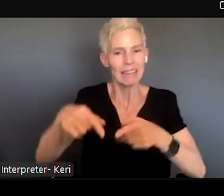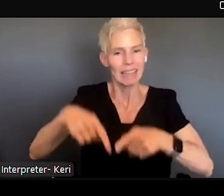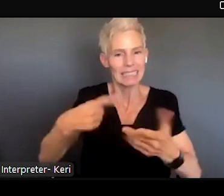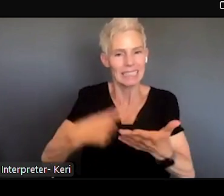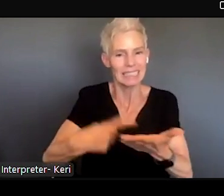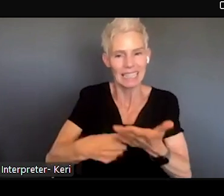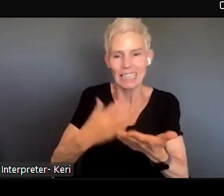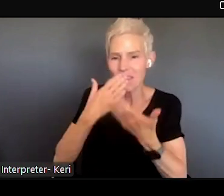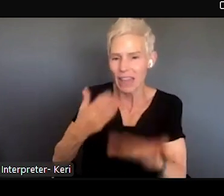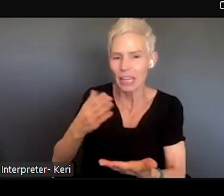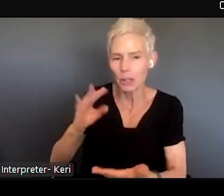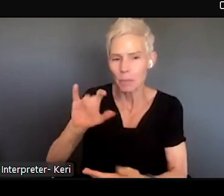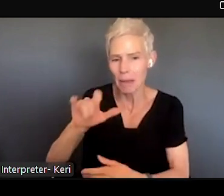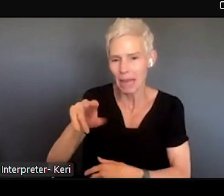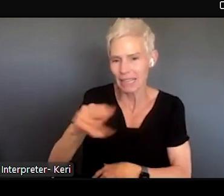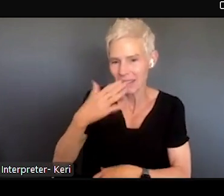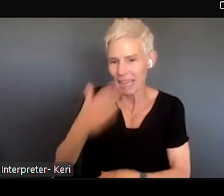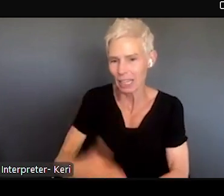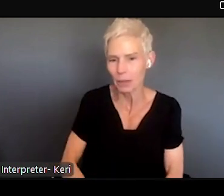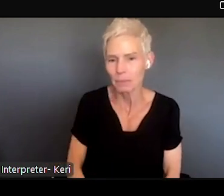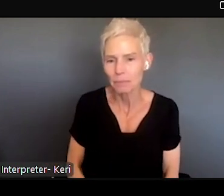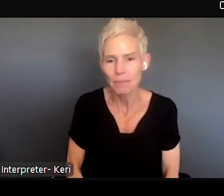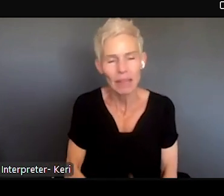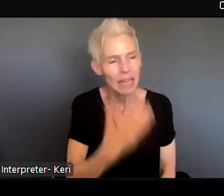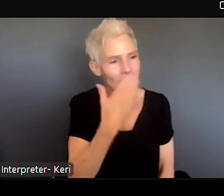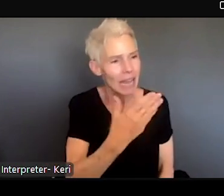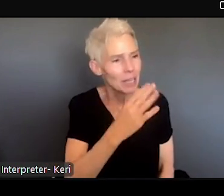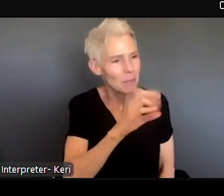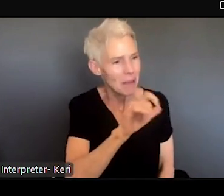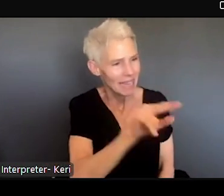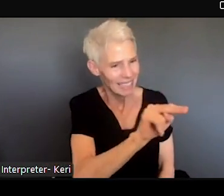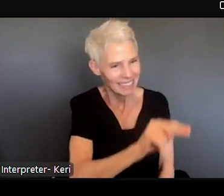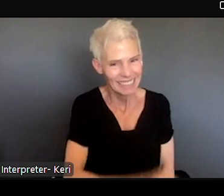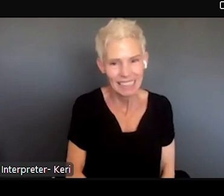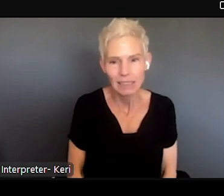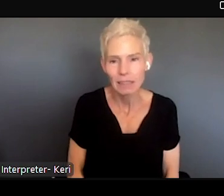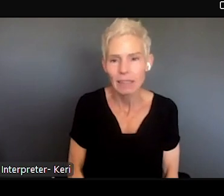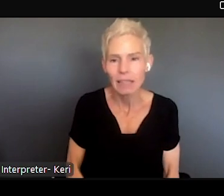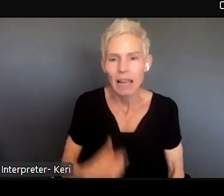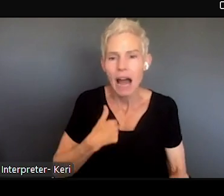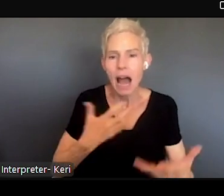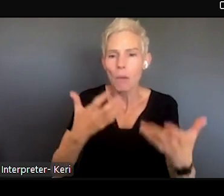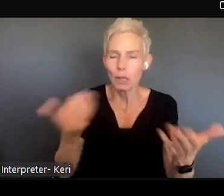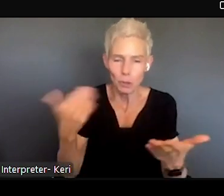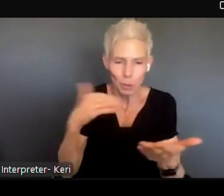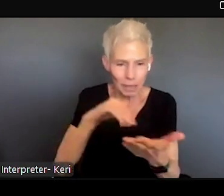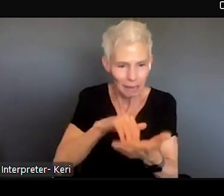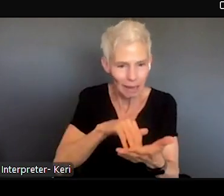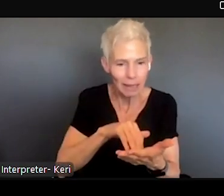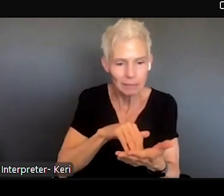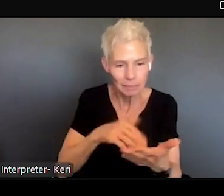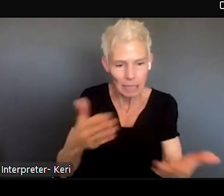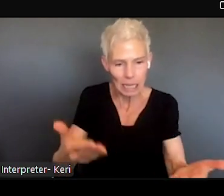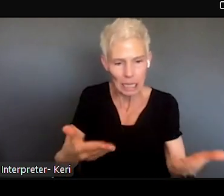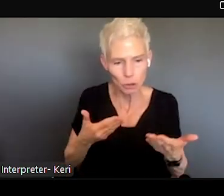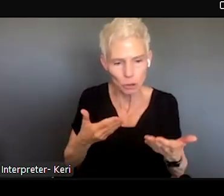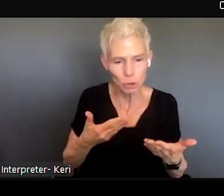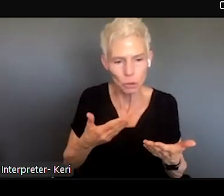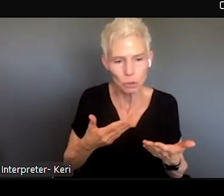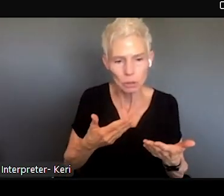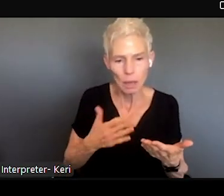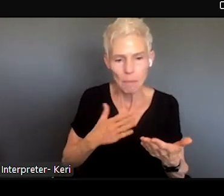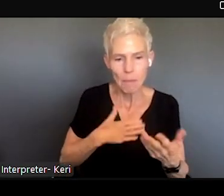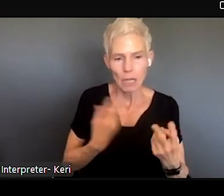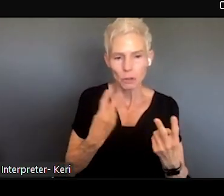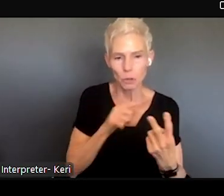discussion. Thank you so much, Megan. Thanks, Megan. I'd like to again introduce two of my